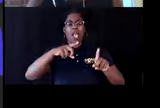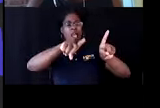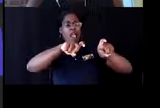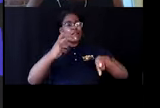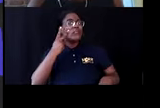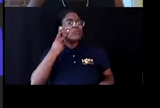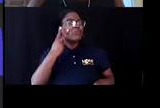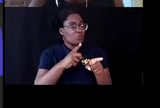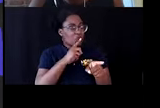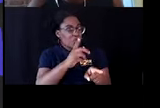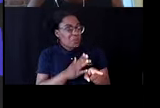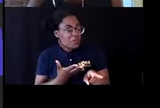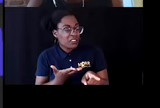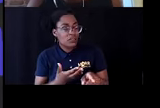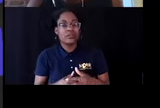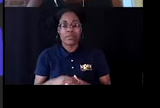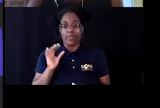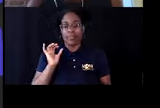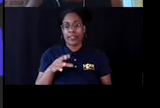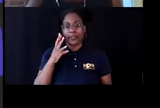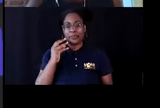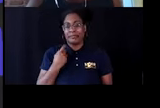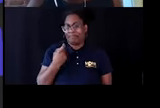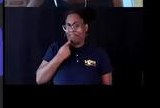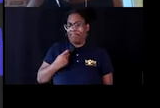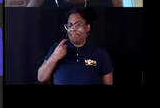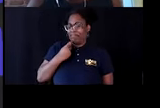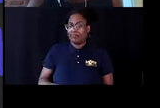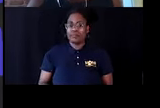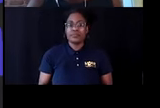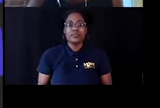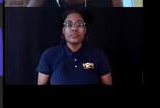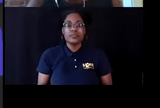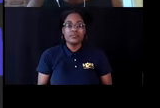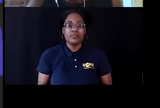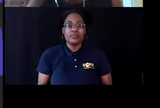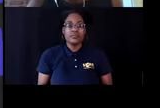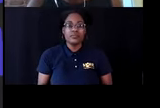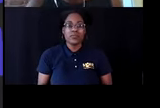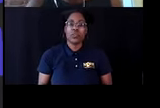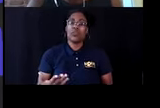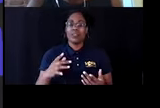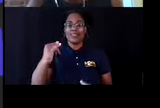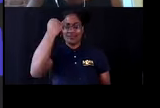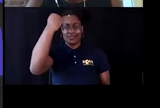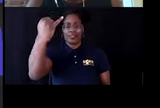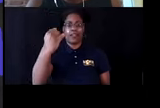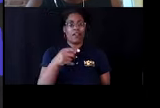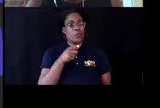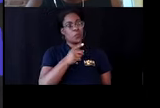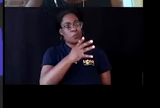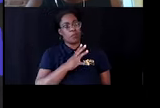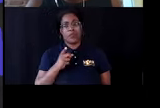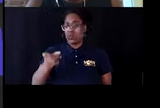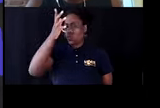Black feminism needing to also submerge all breezy definitions of manhood and womanhood until realistic definitions emerge